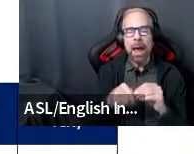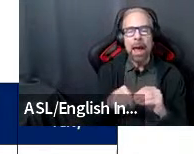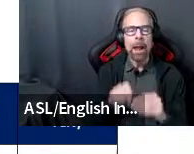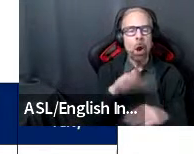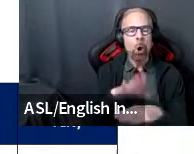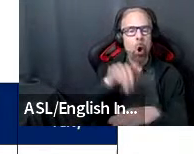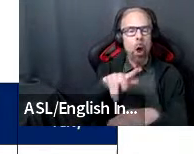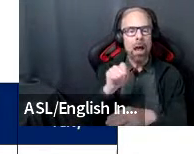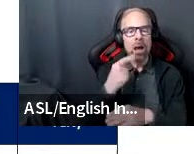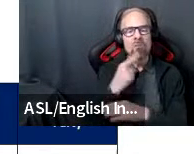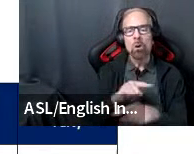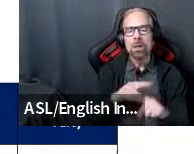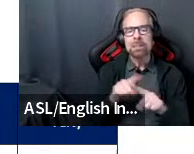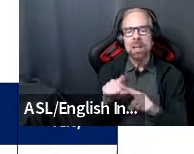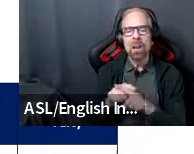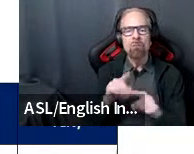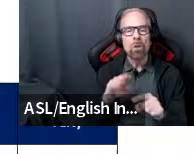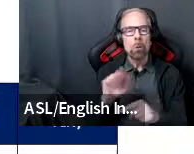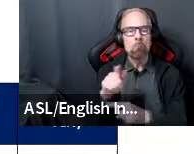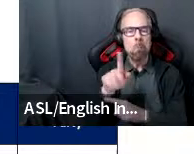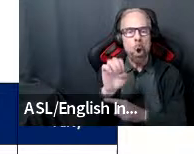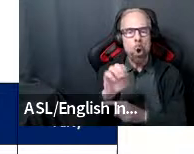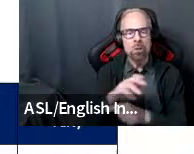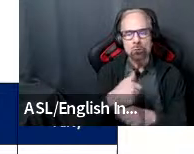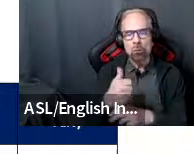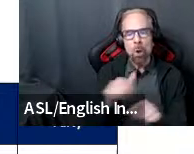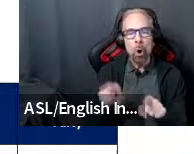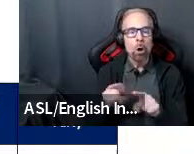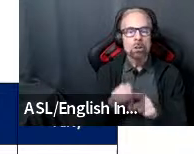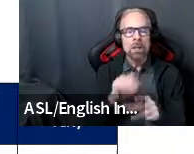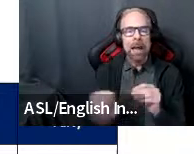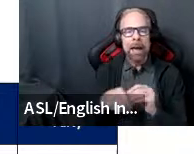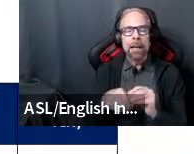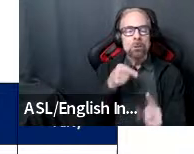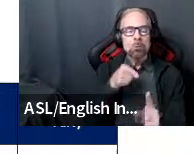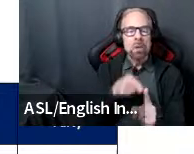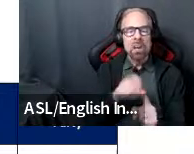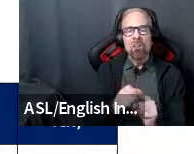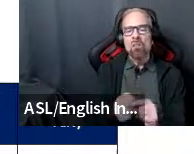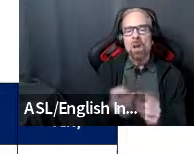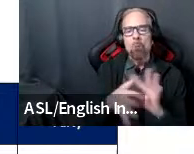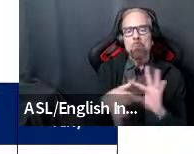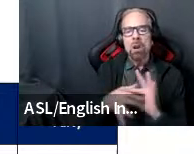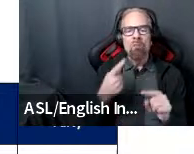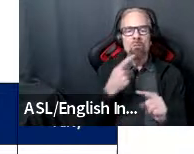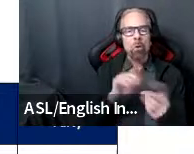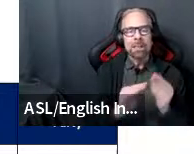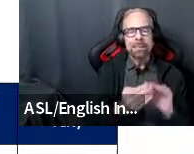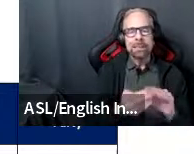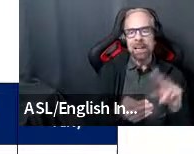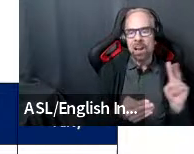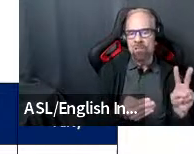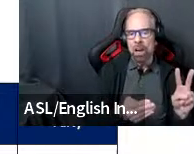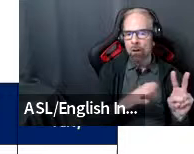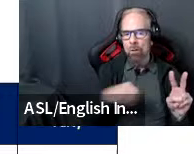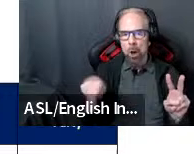all the different modes of transportation, and we added in the specific mention of the cities of Vancouver and Portland. And Fabian, if you could scroll